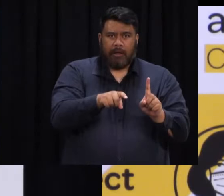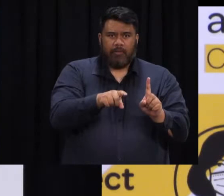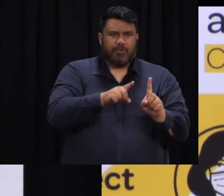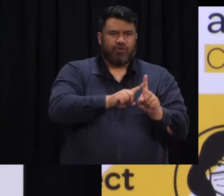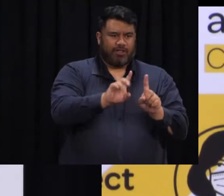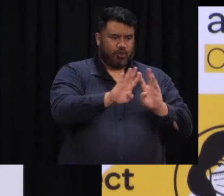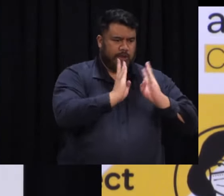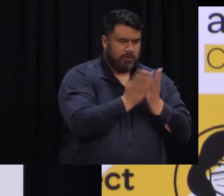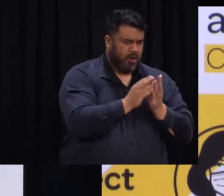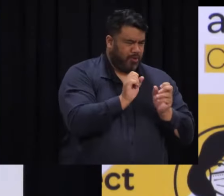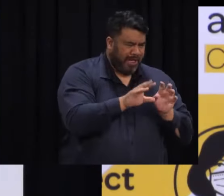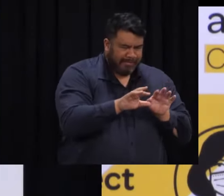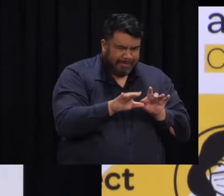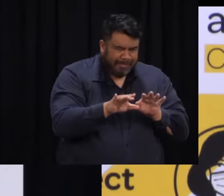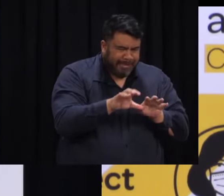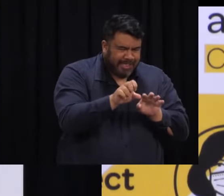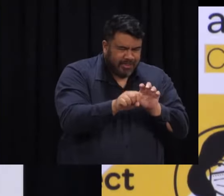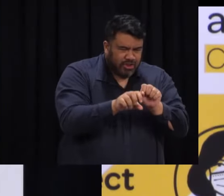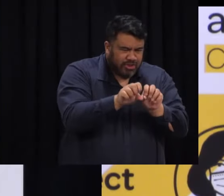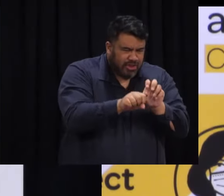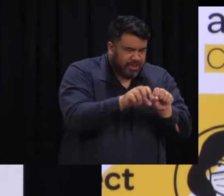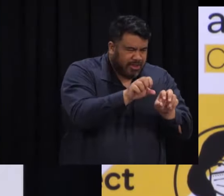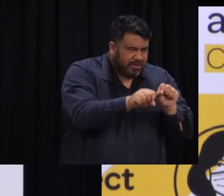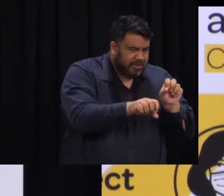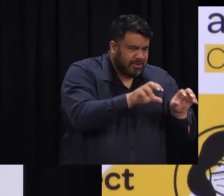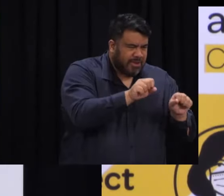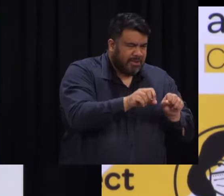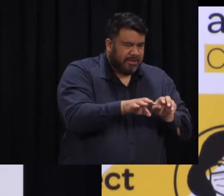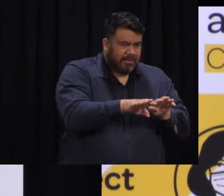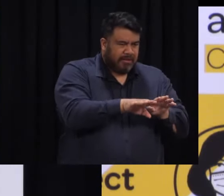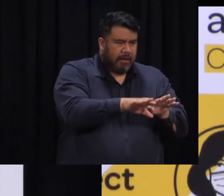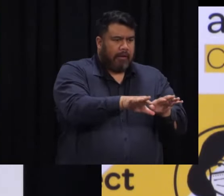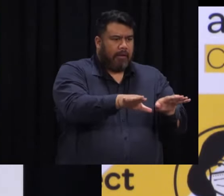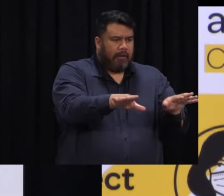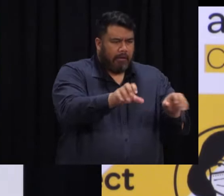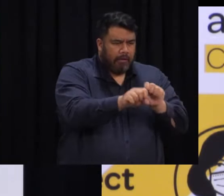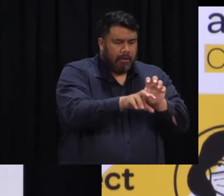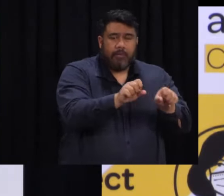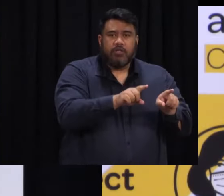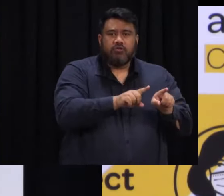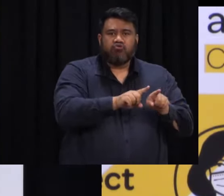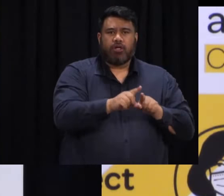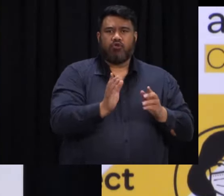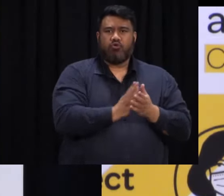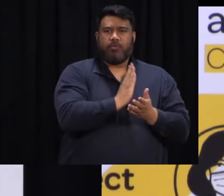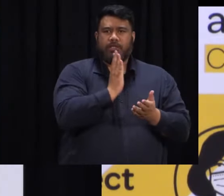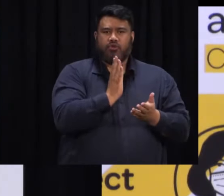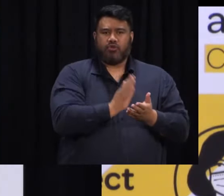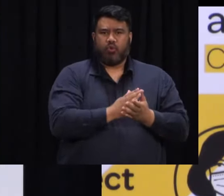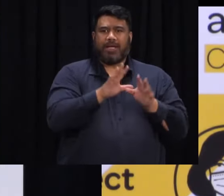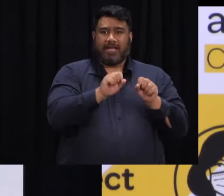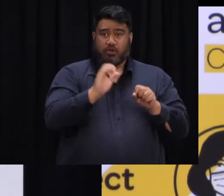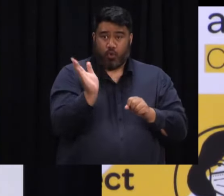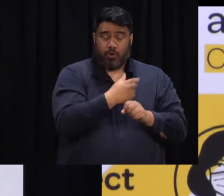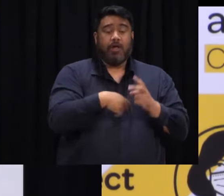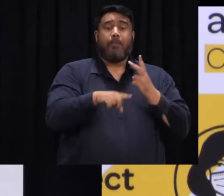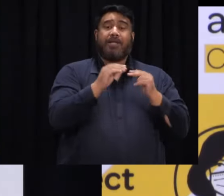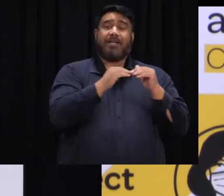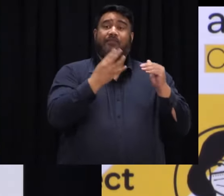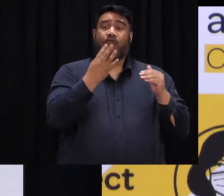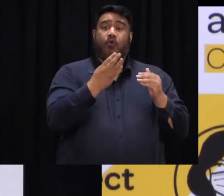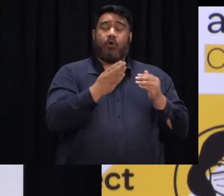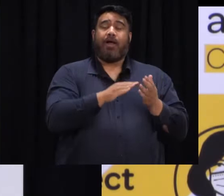around it and ensuring we did not have widespread undetected transmission. Level 4 has done that. Now we need to keep